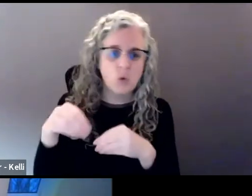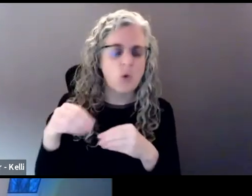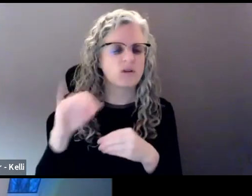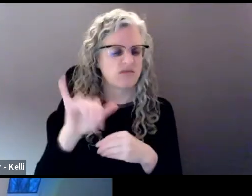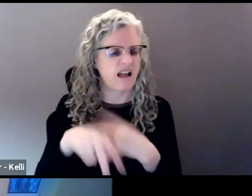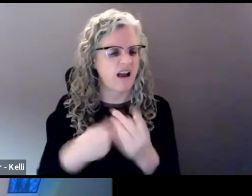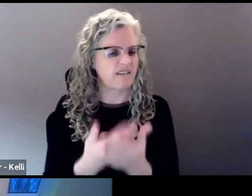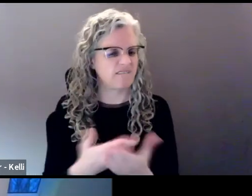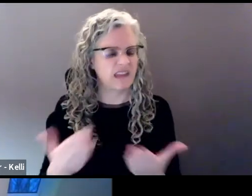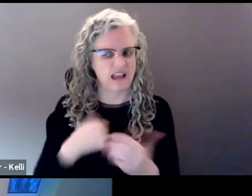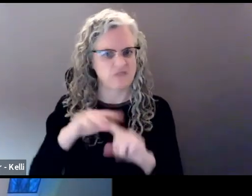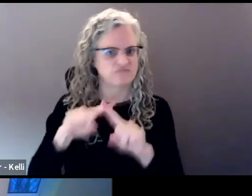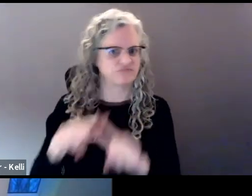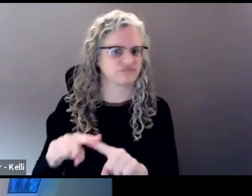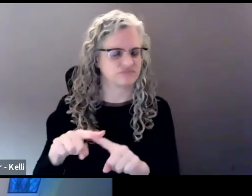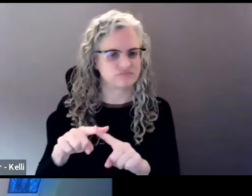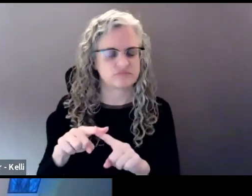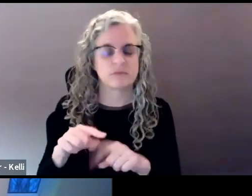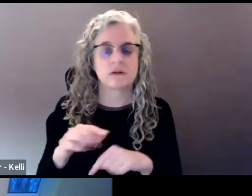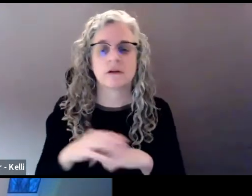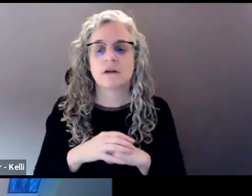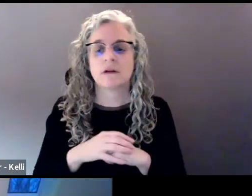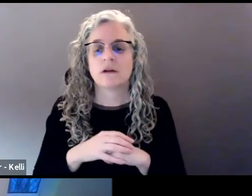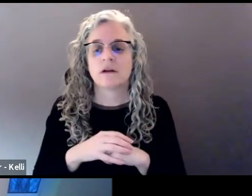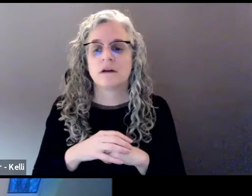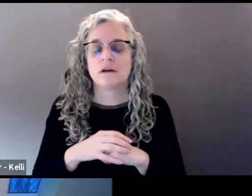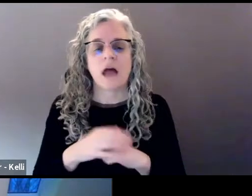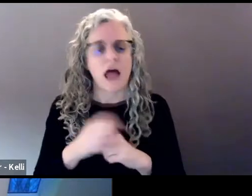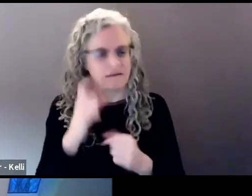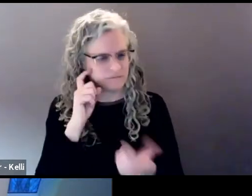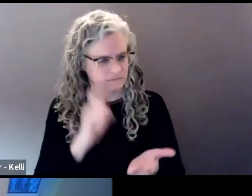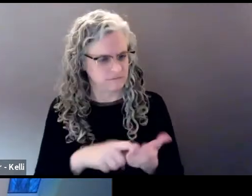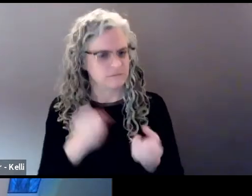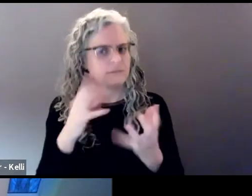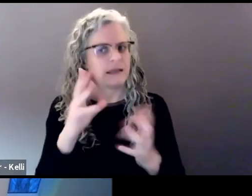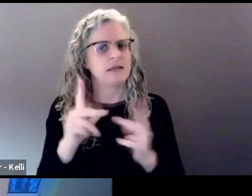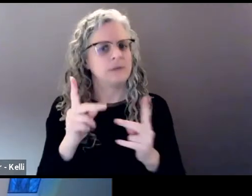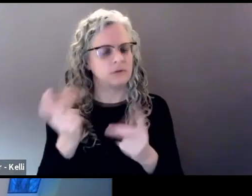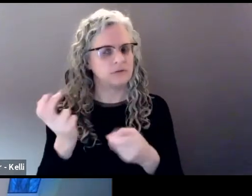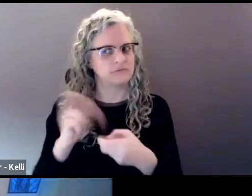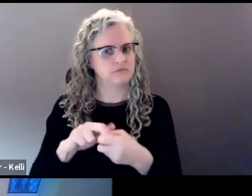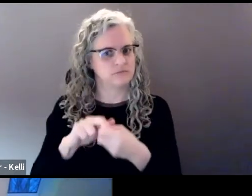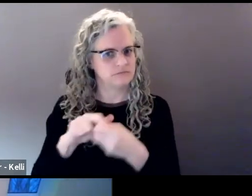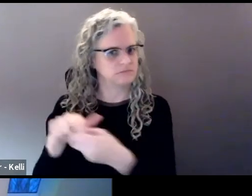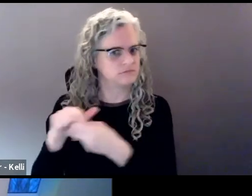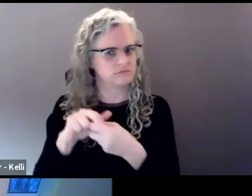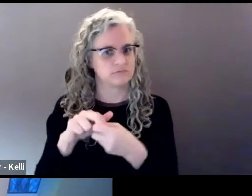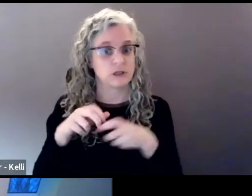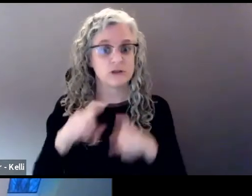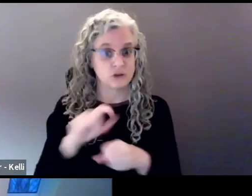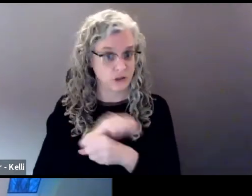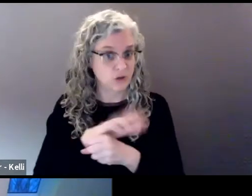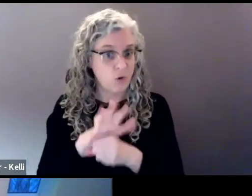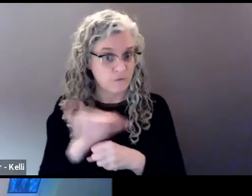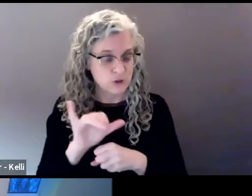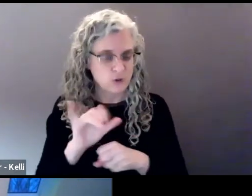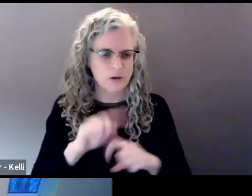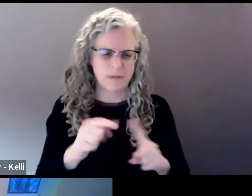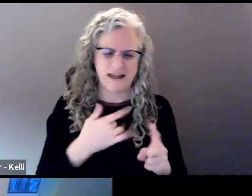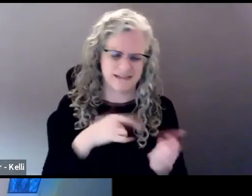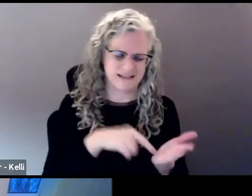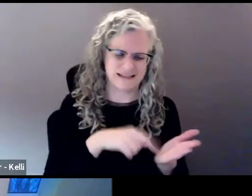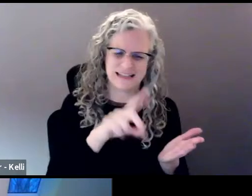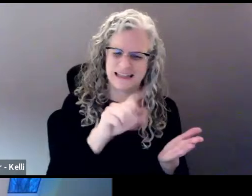that. I have seen a lot of people use this even during COVID, but I do believe the data isn't correct,